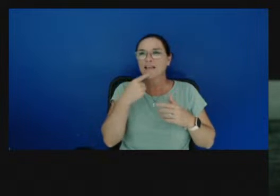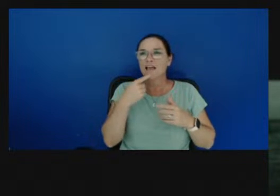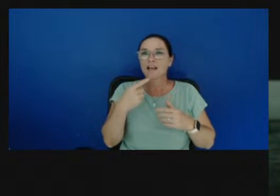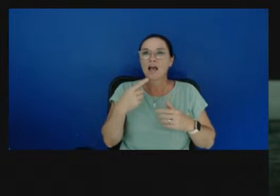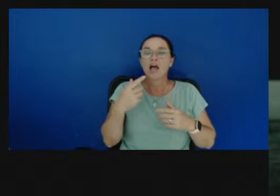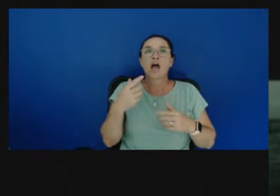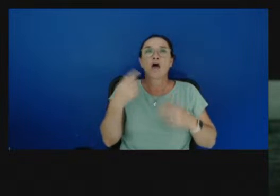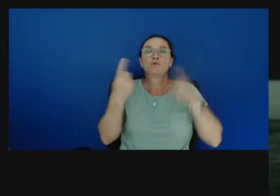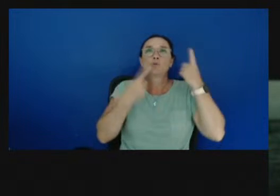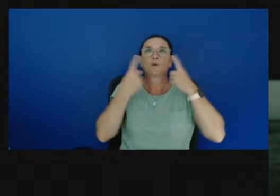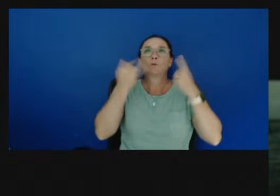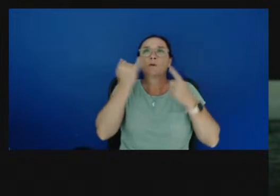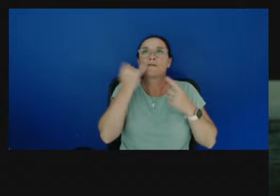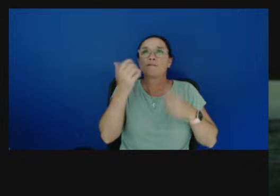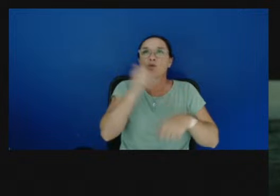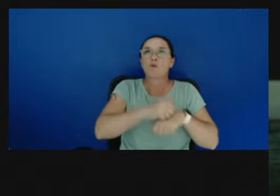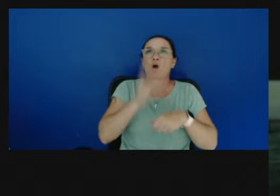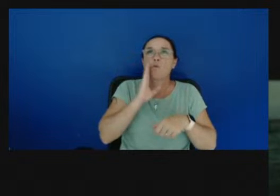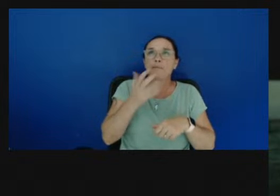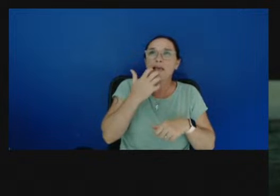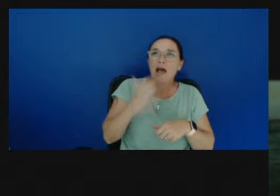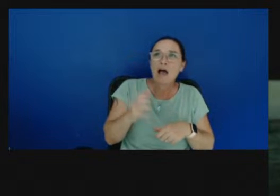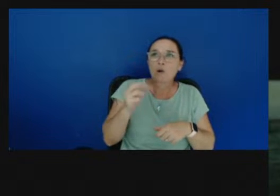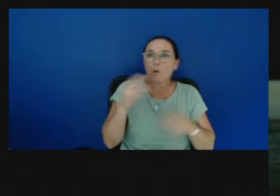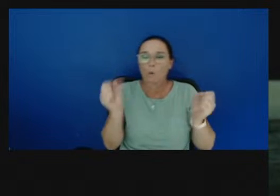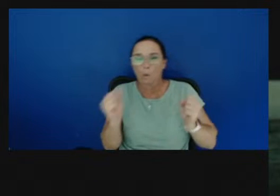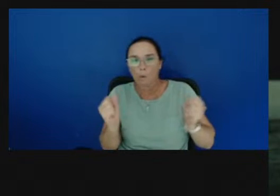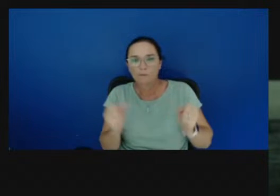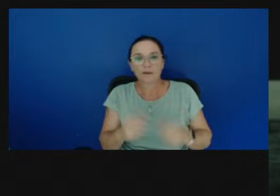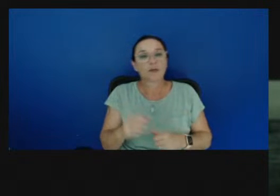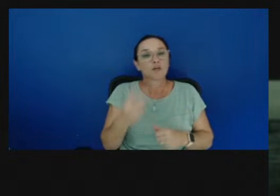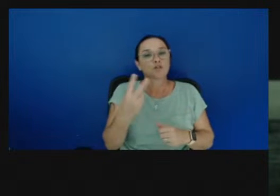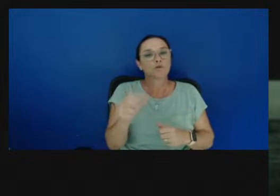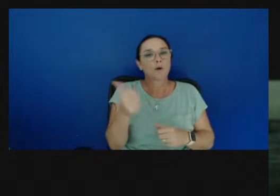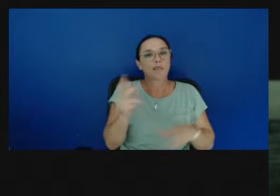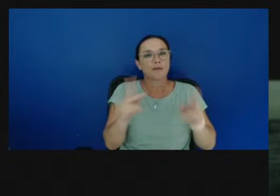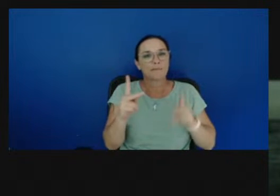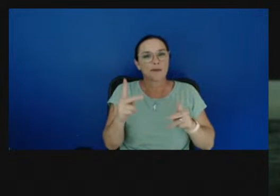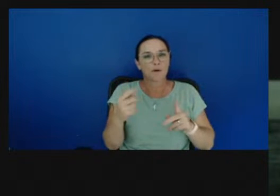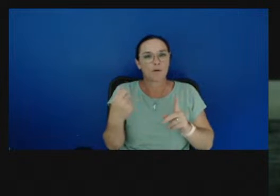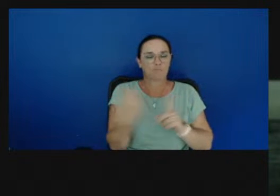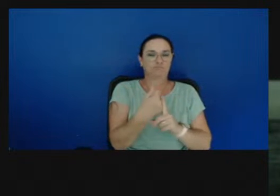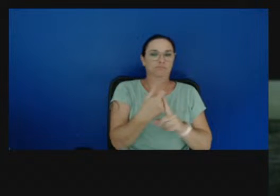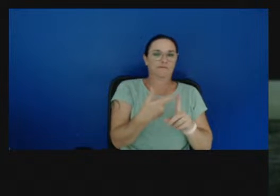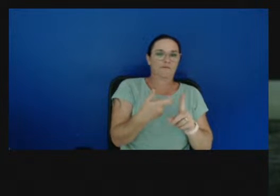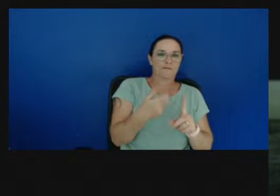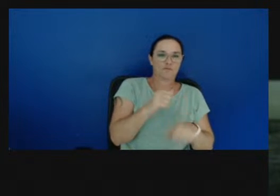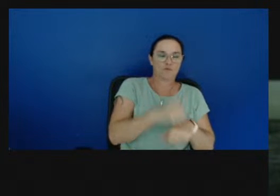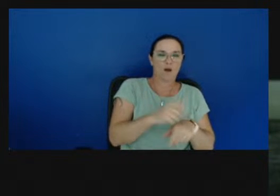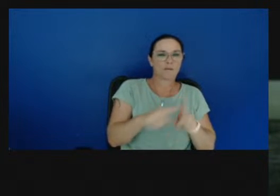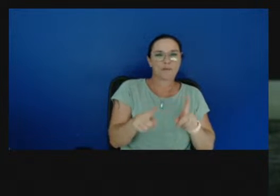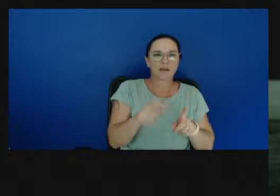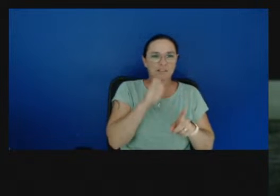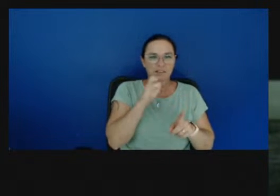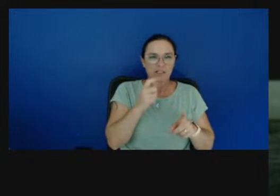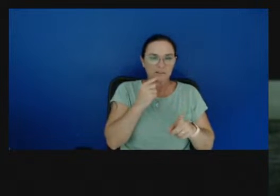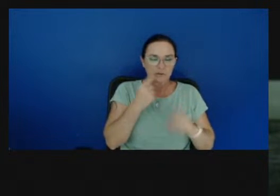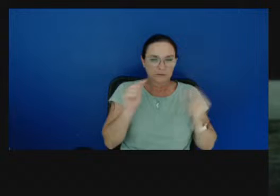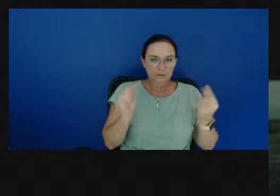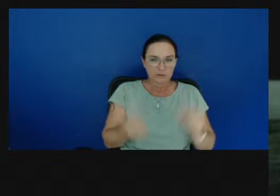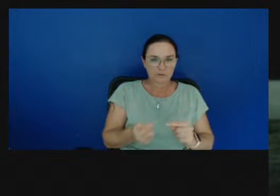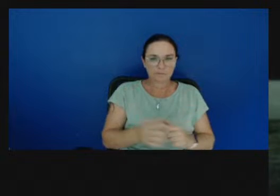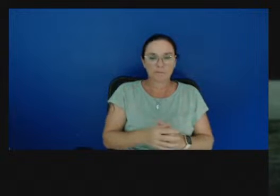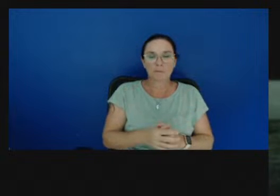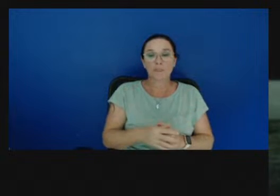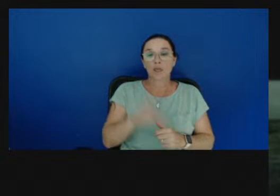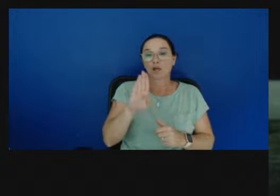one. 2 others were also hit by rocks, but were not seriously injured. This near-death experience caused Bowles to